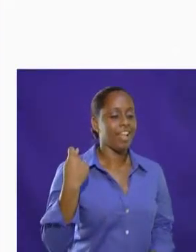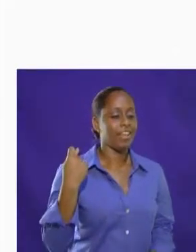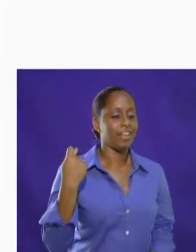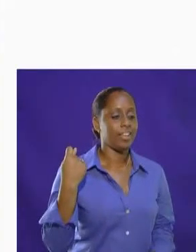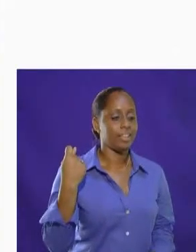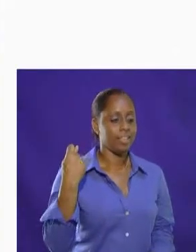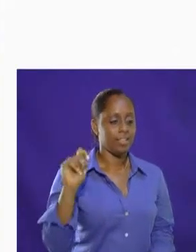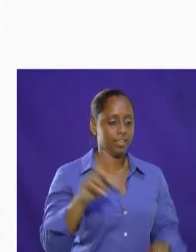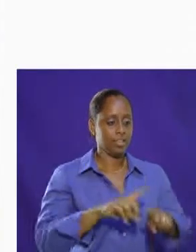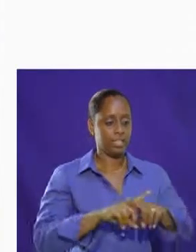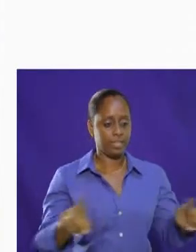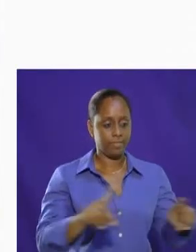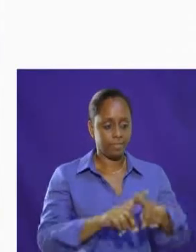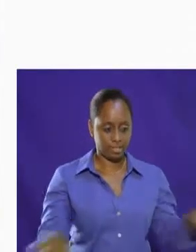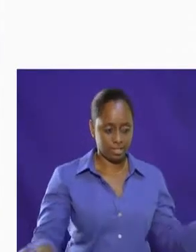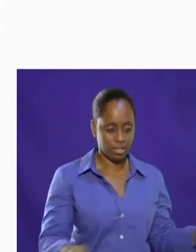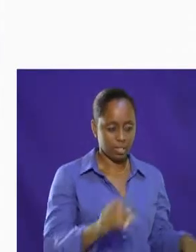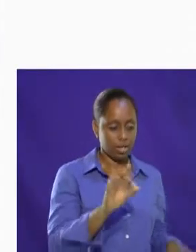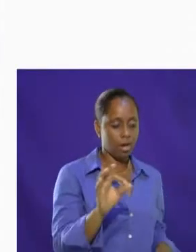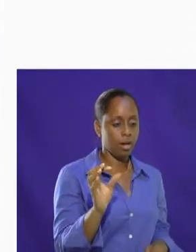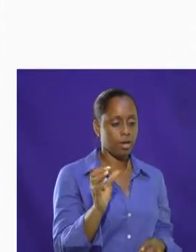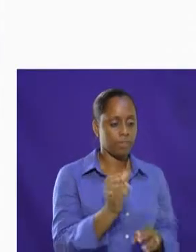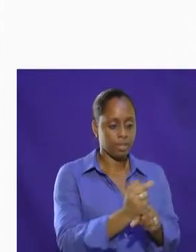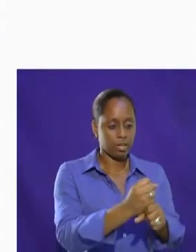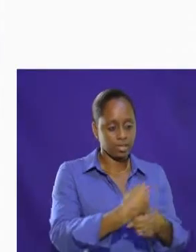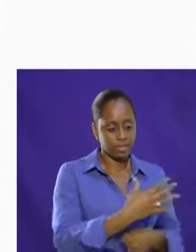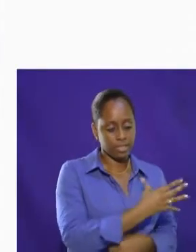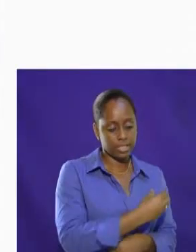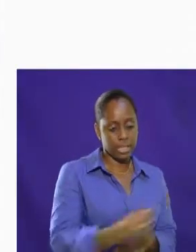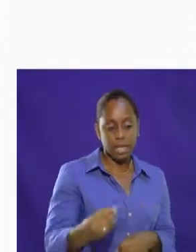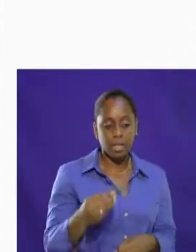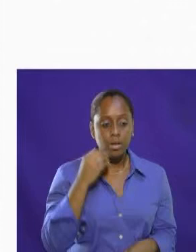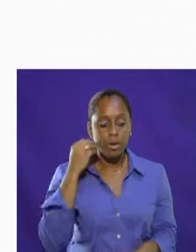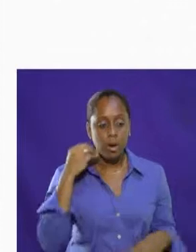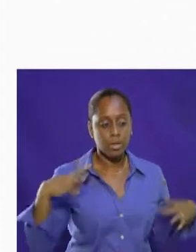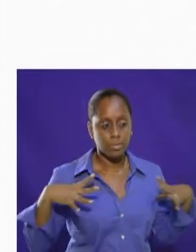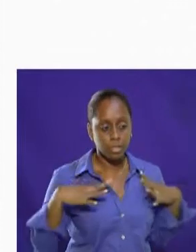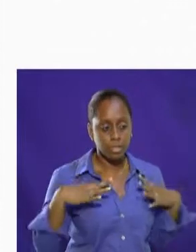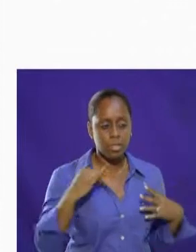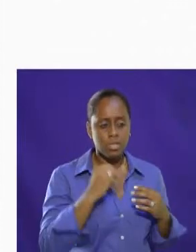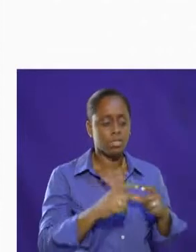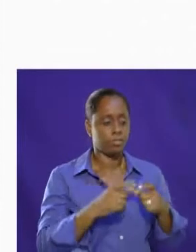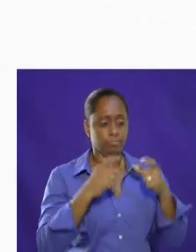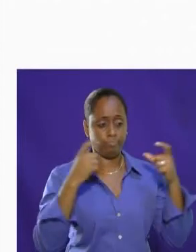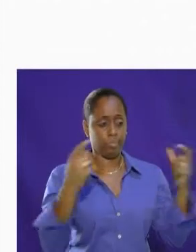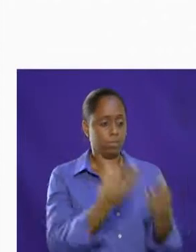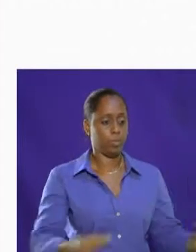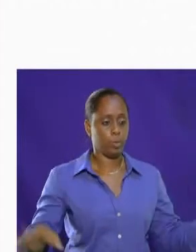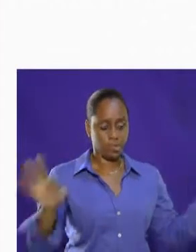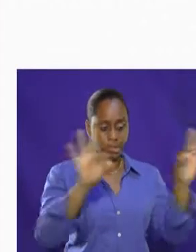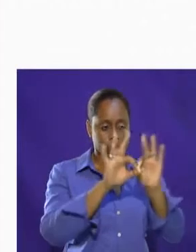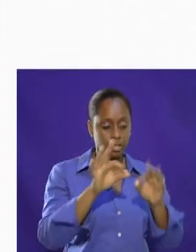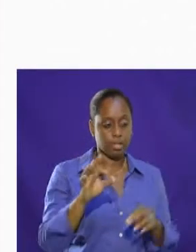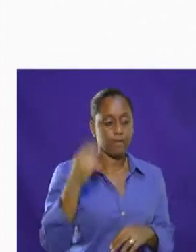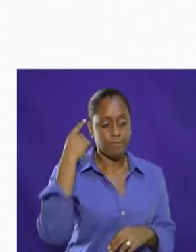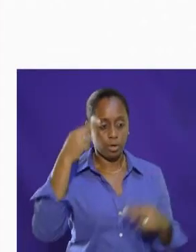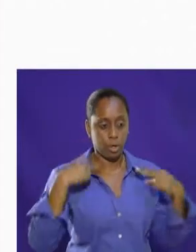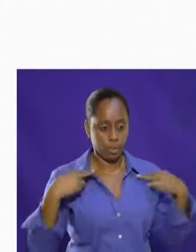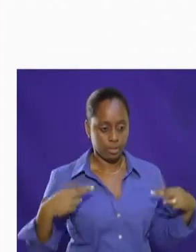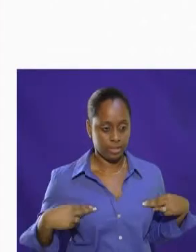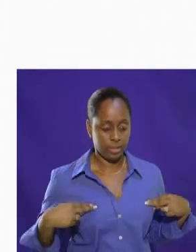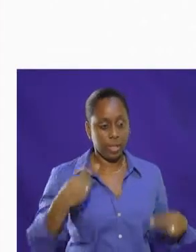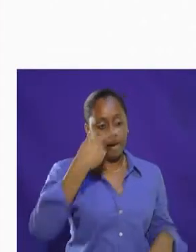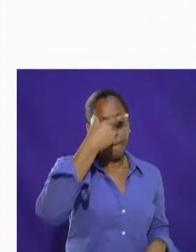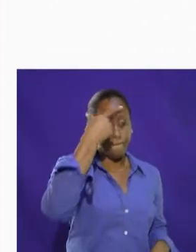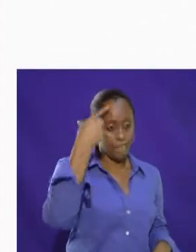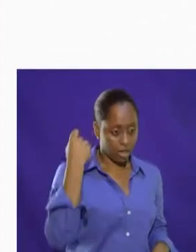The genetic diversity of cultivated and domesticated species is of great importance from a human